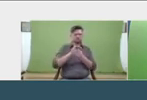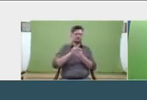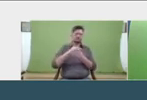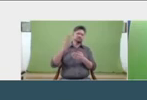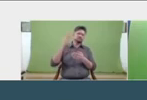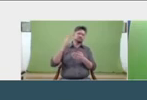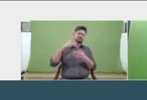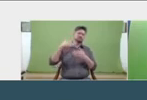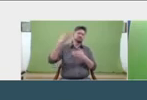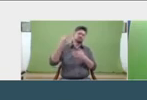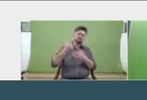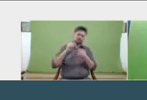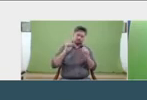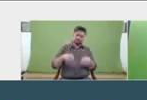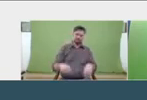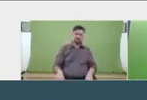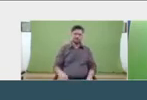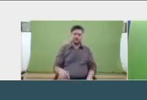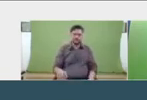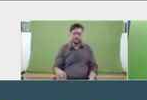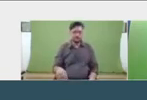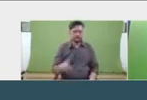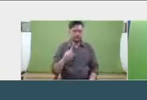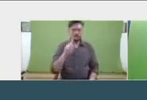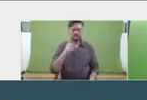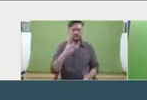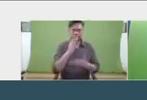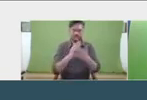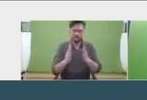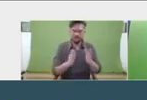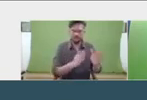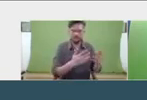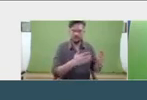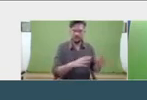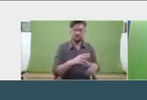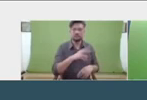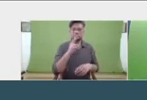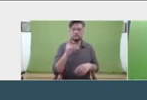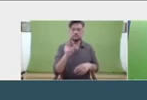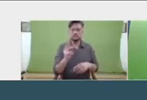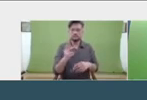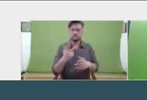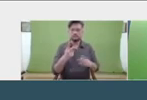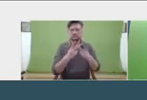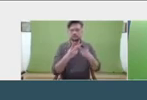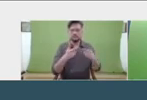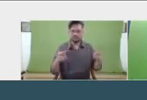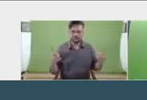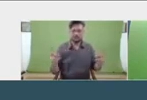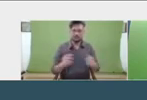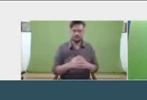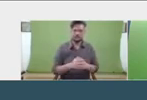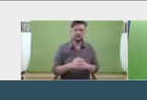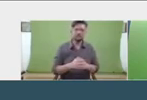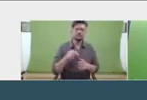okay so that was the first part second part is variation okay now the existing views in